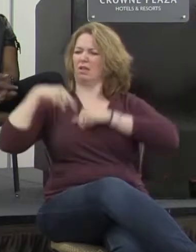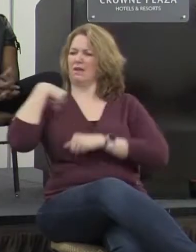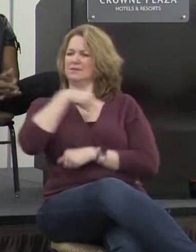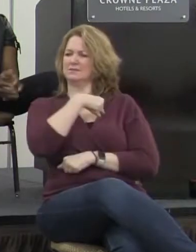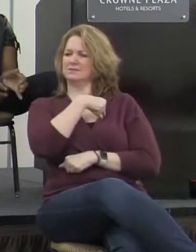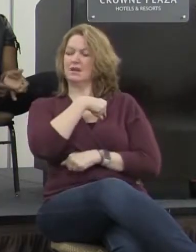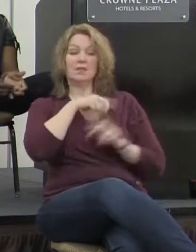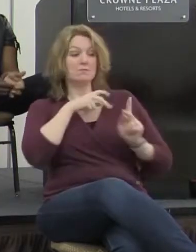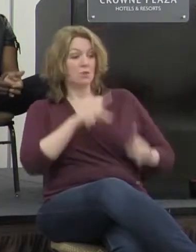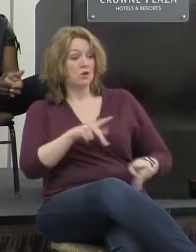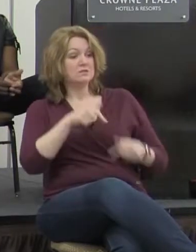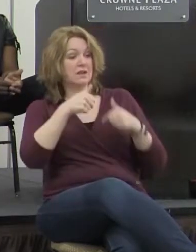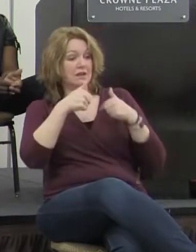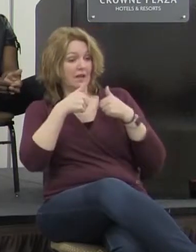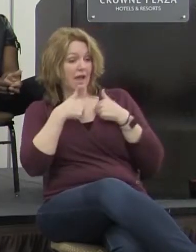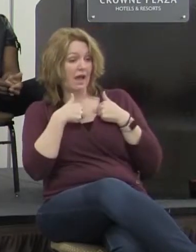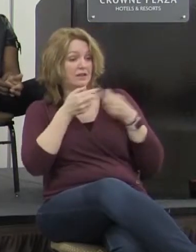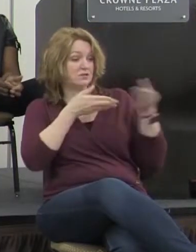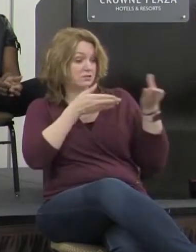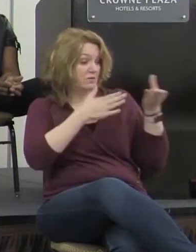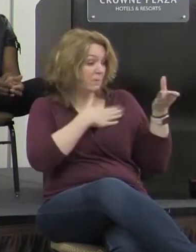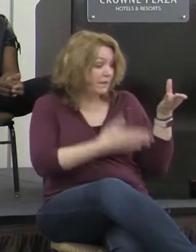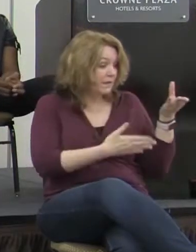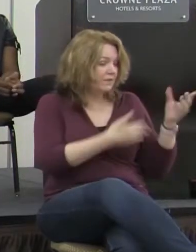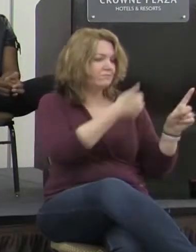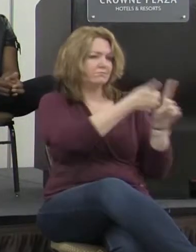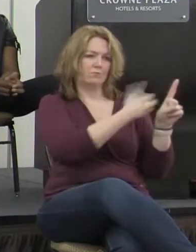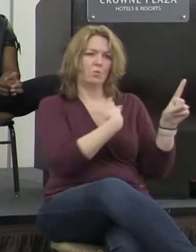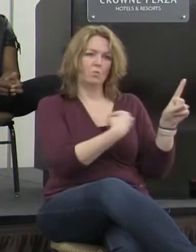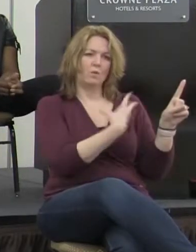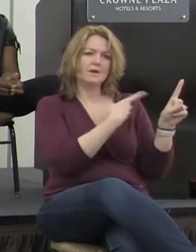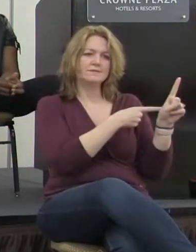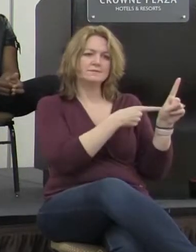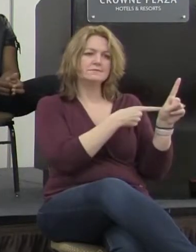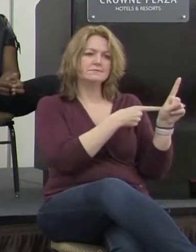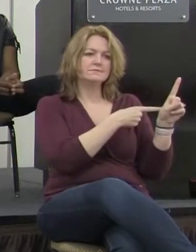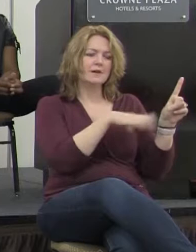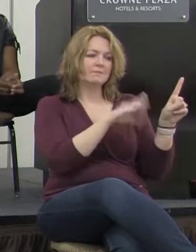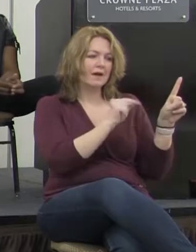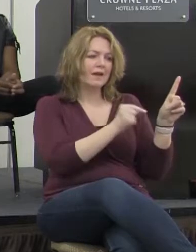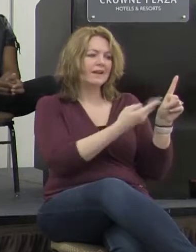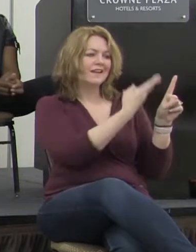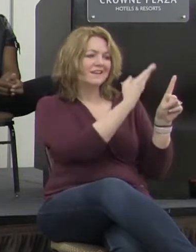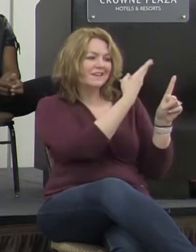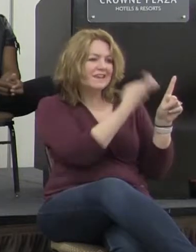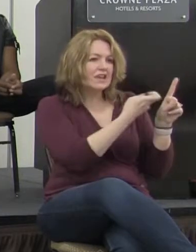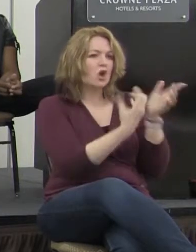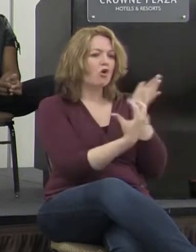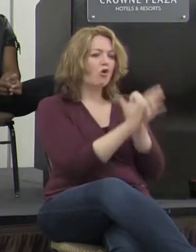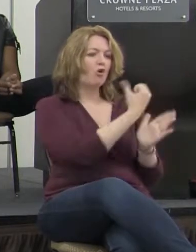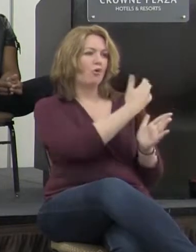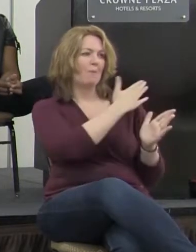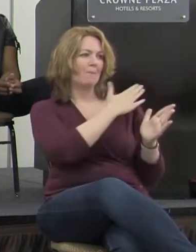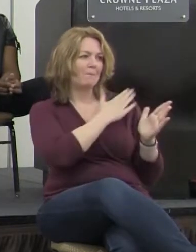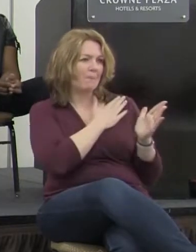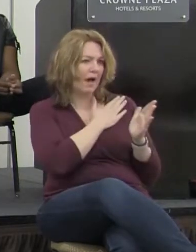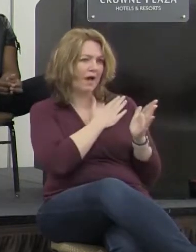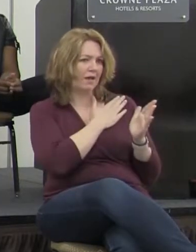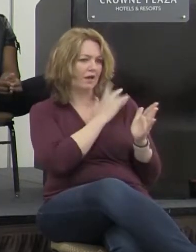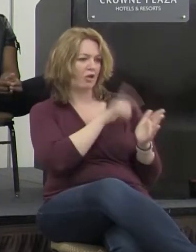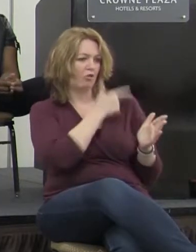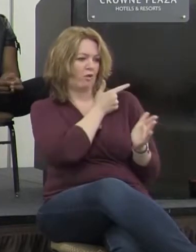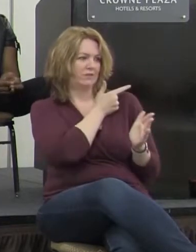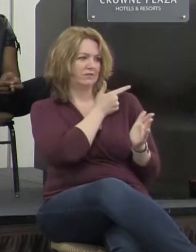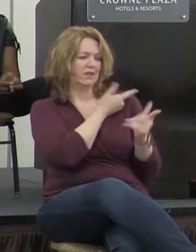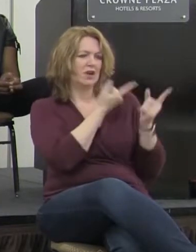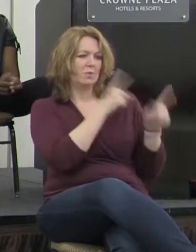serve willingly, yes, is white. But one of the things that he earned my loyalty is the day that he turned to